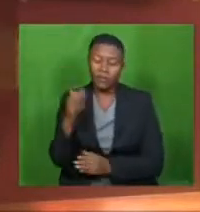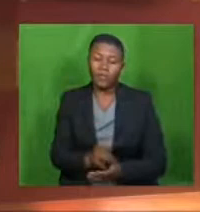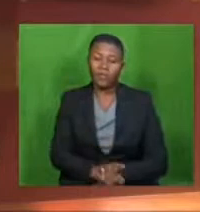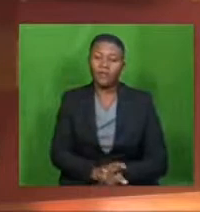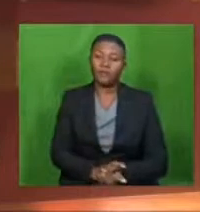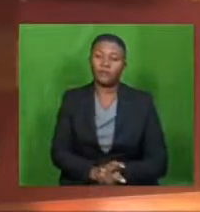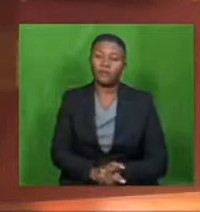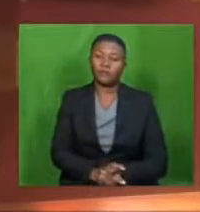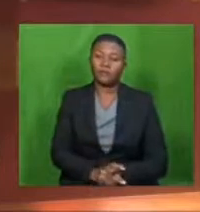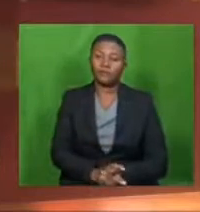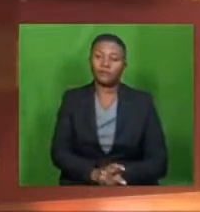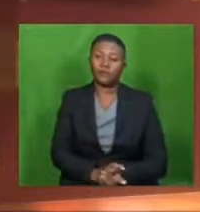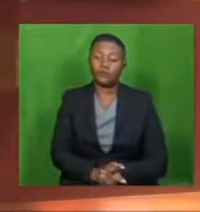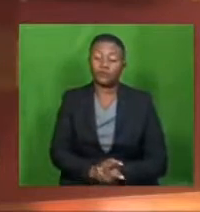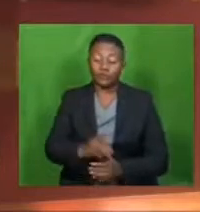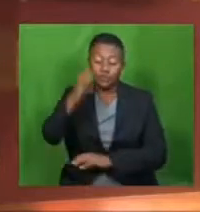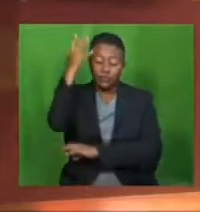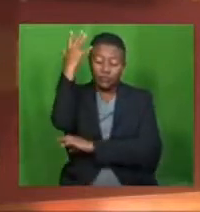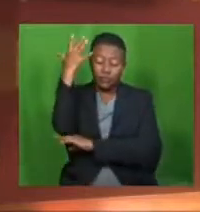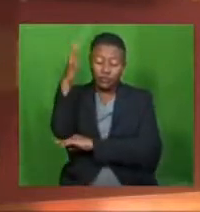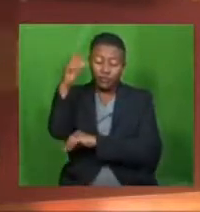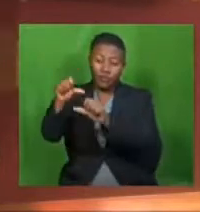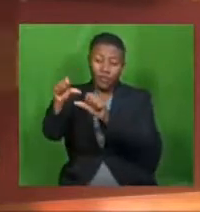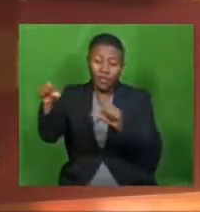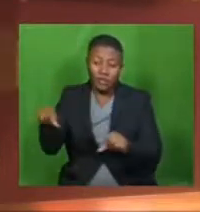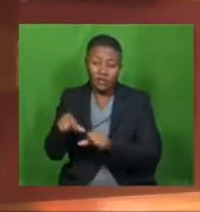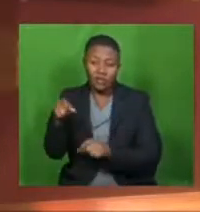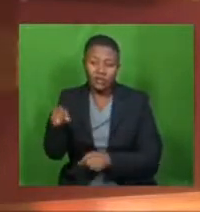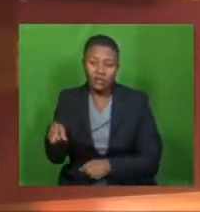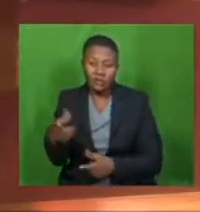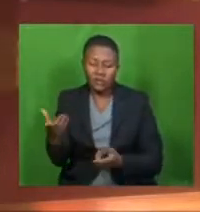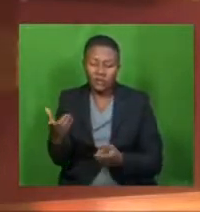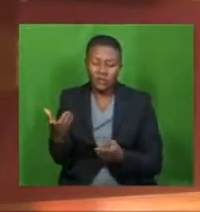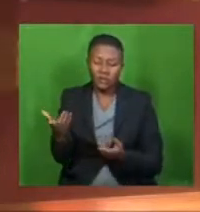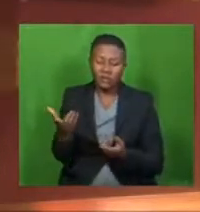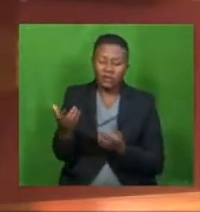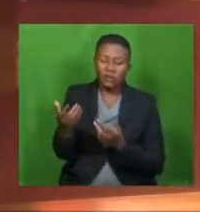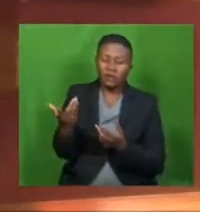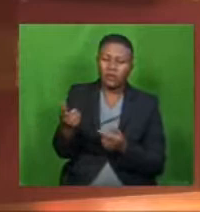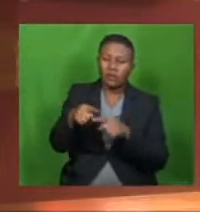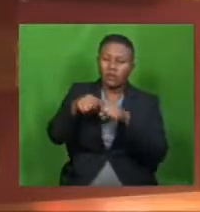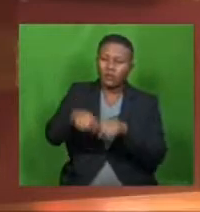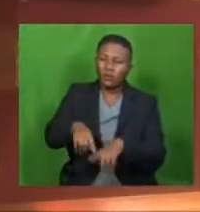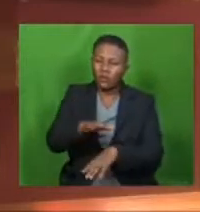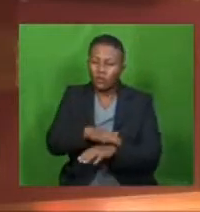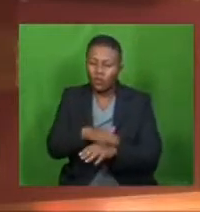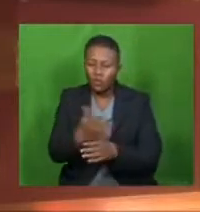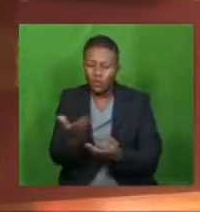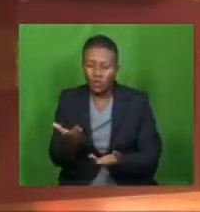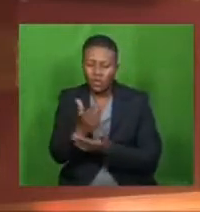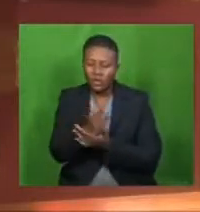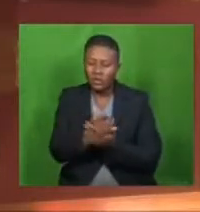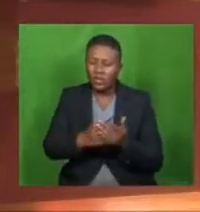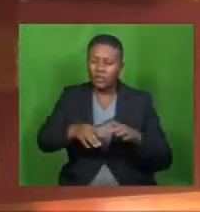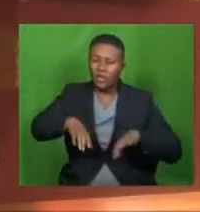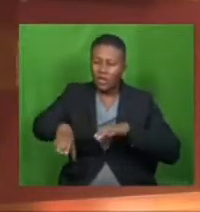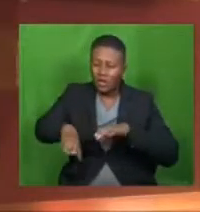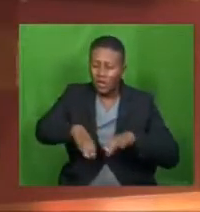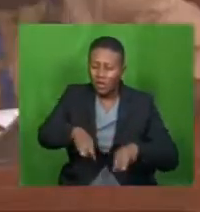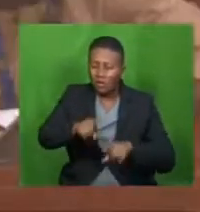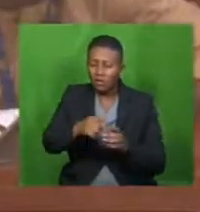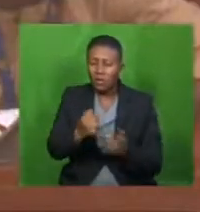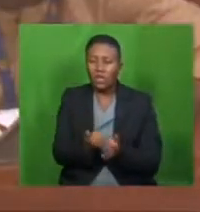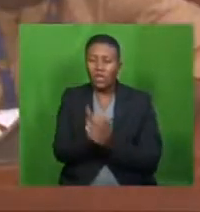Mr. Speaker, the forest sector offers us fast, reliable, and empirical evidence-based actions to mitigate